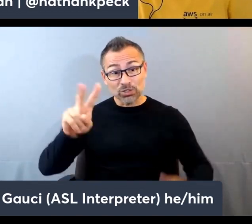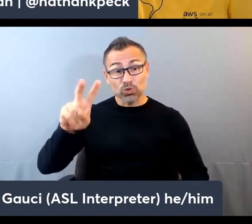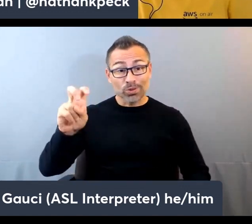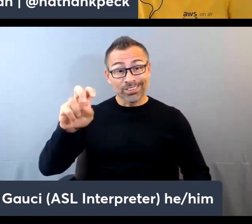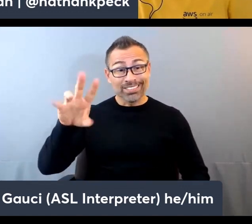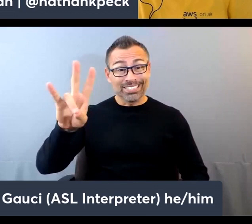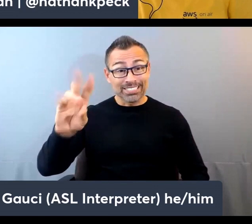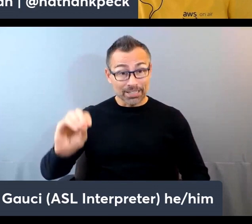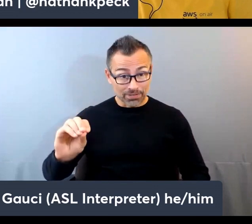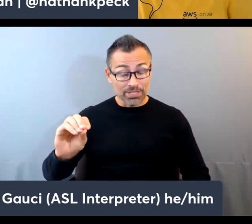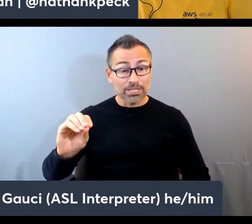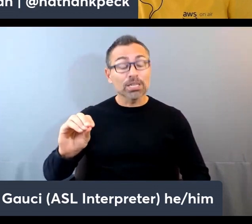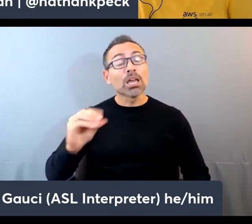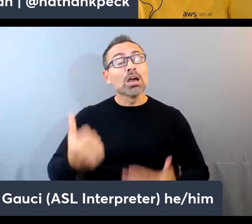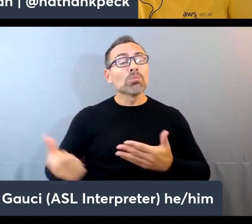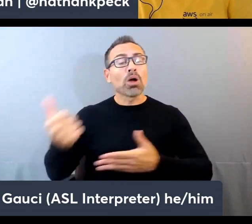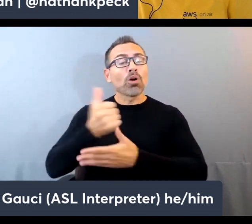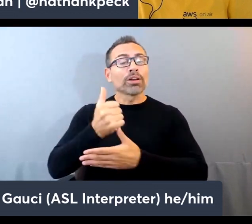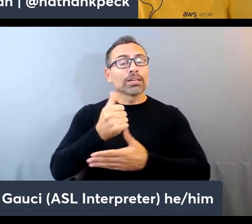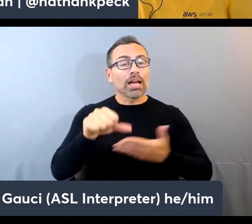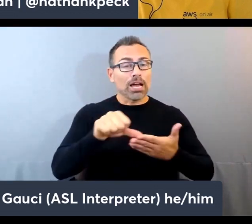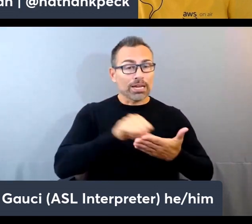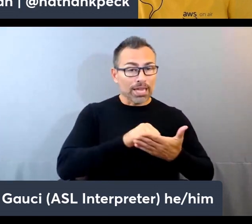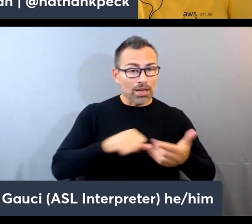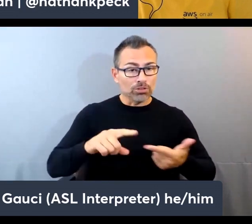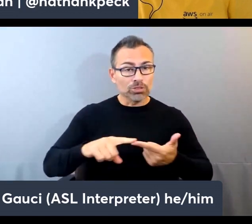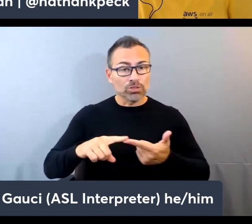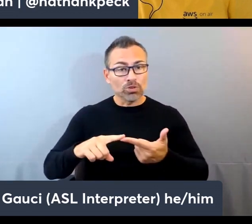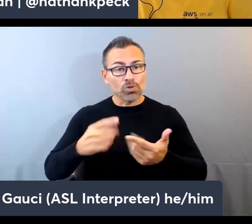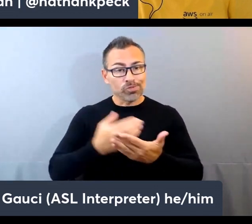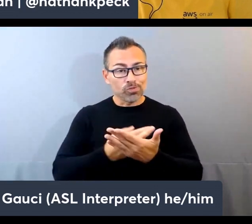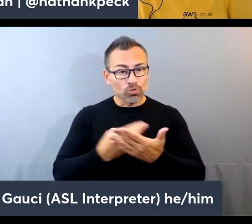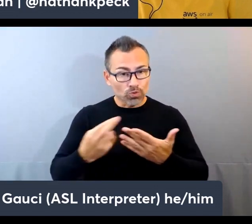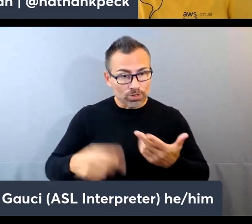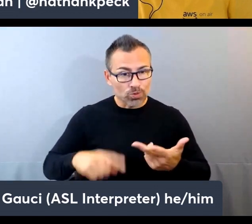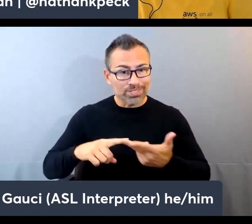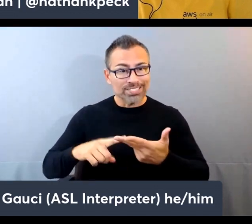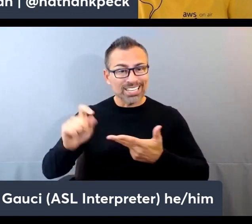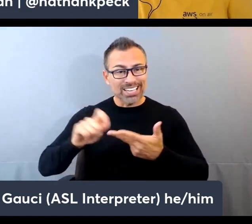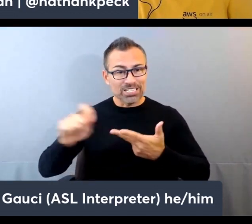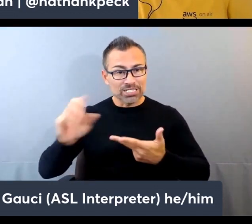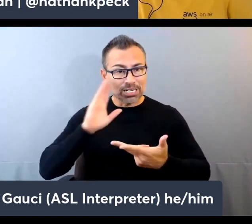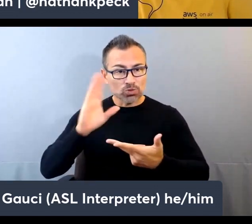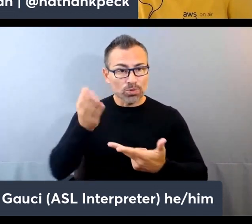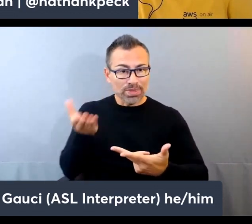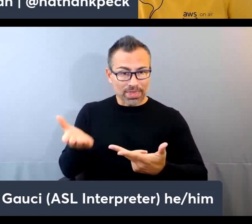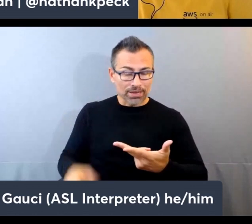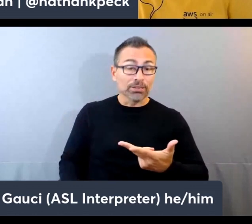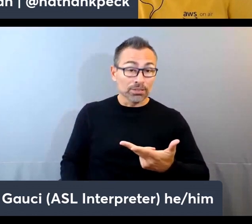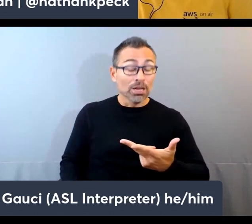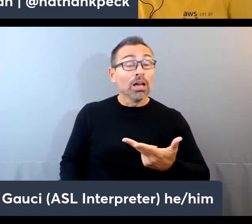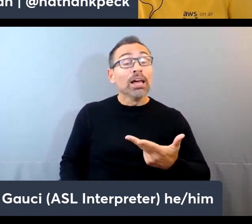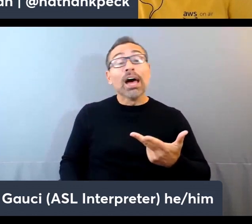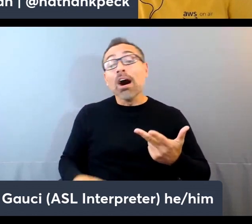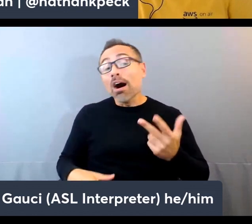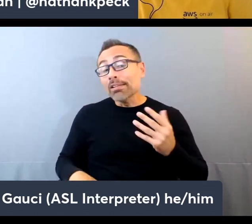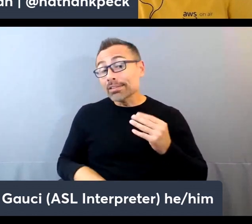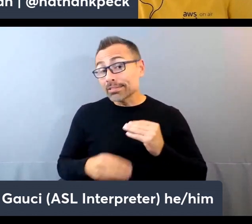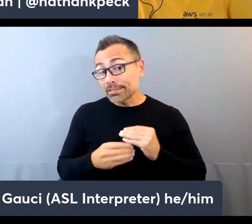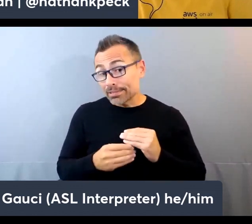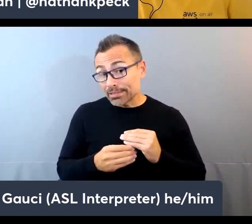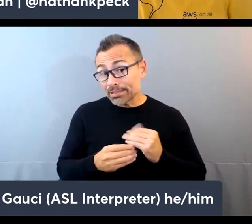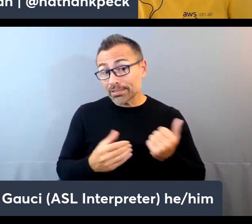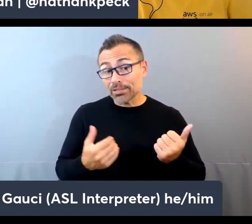accounts, resources, as well as checks are going to be surfaced there. In addition to that,